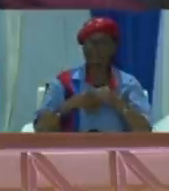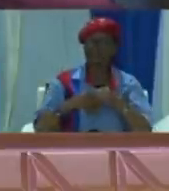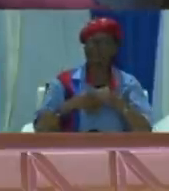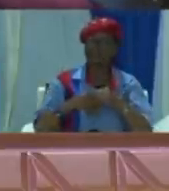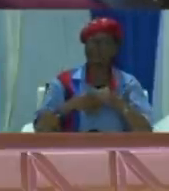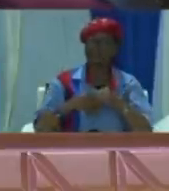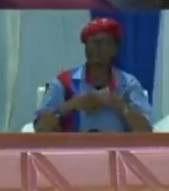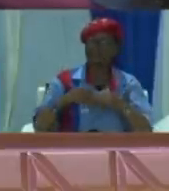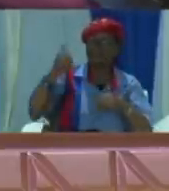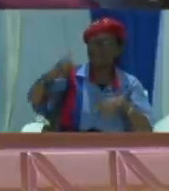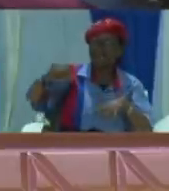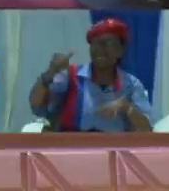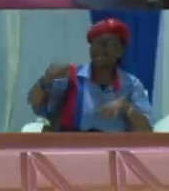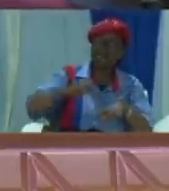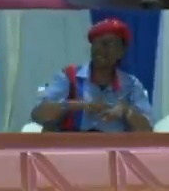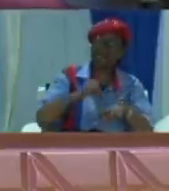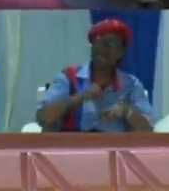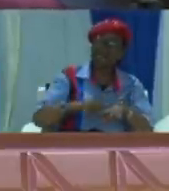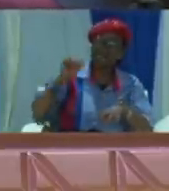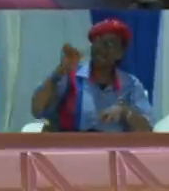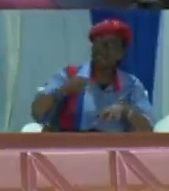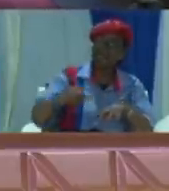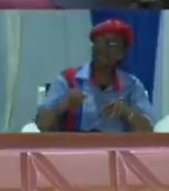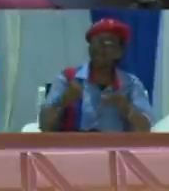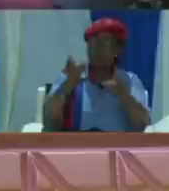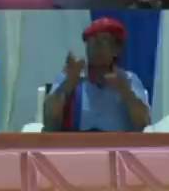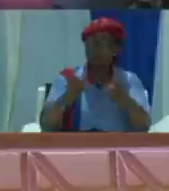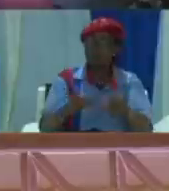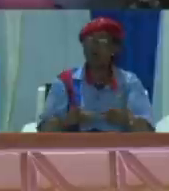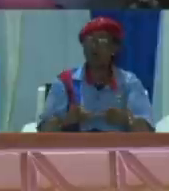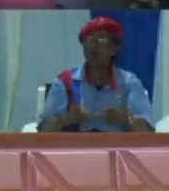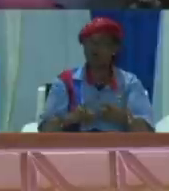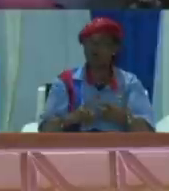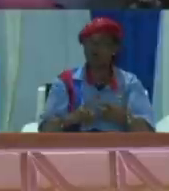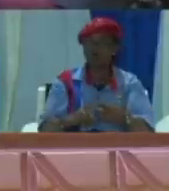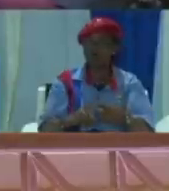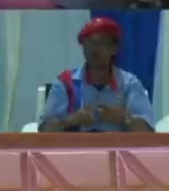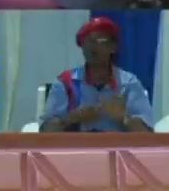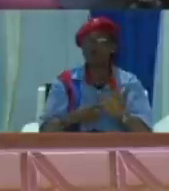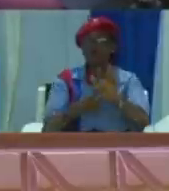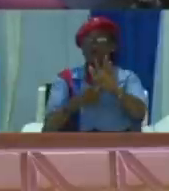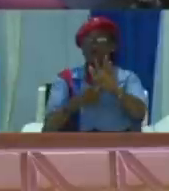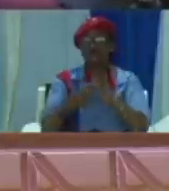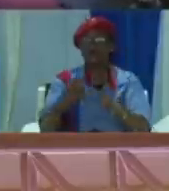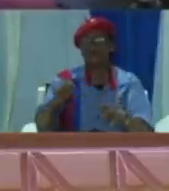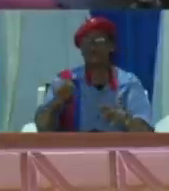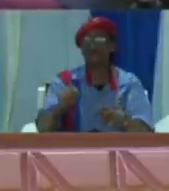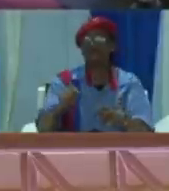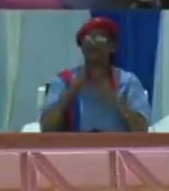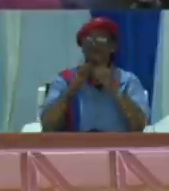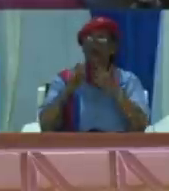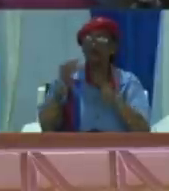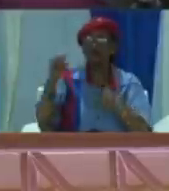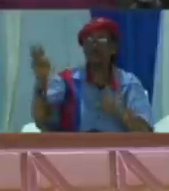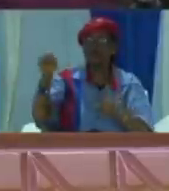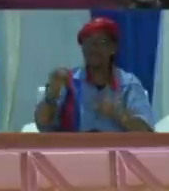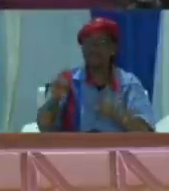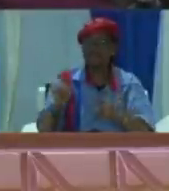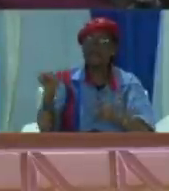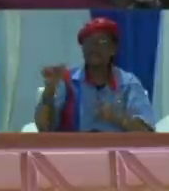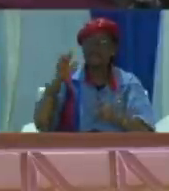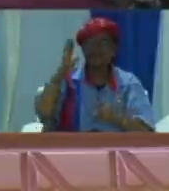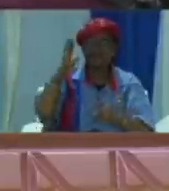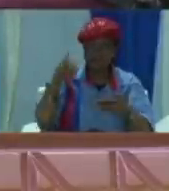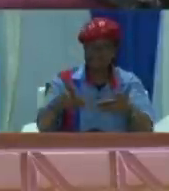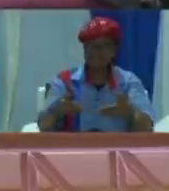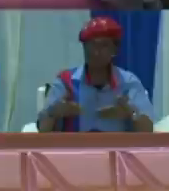Anytime they want to describe the man, they said, don't you know the man with the withered hand? As